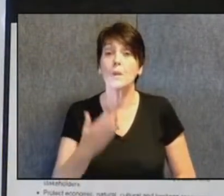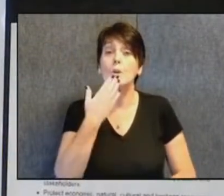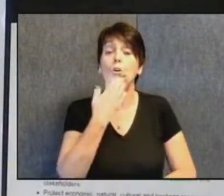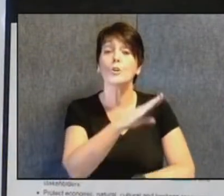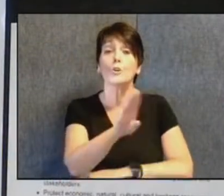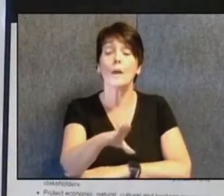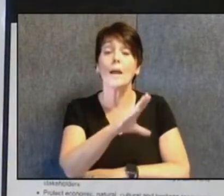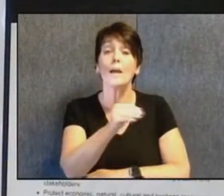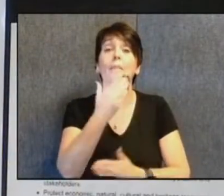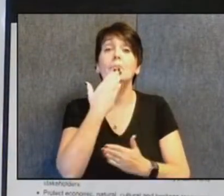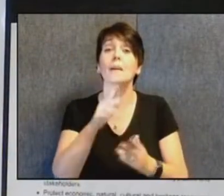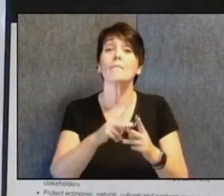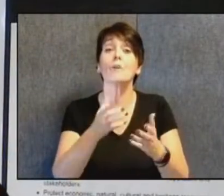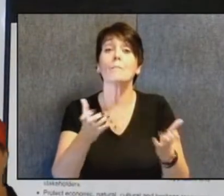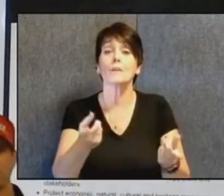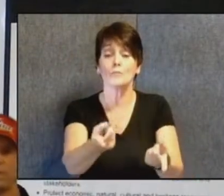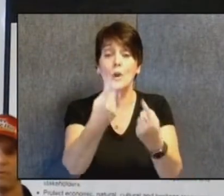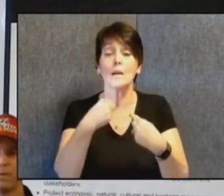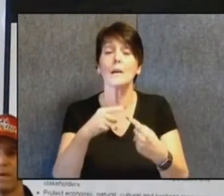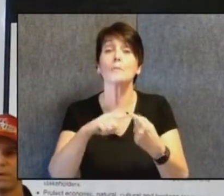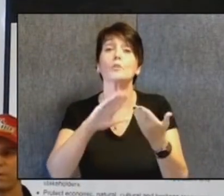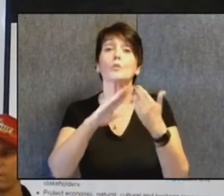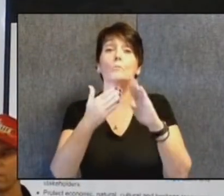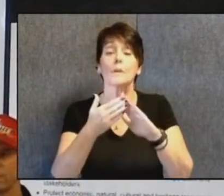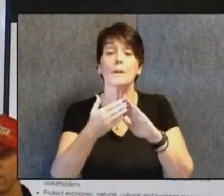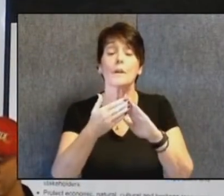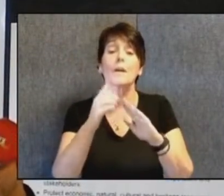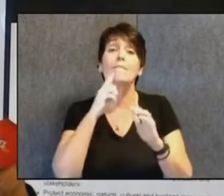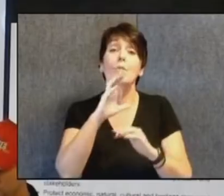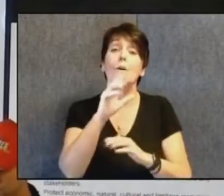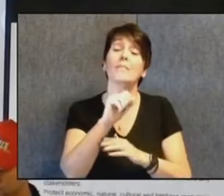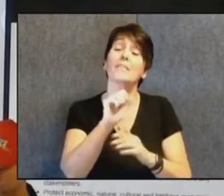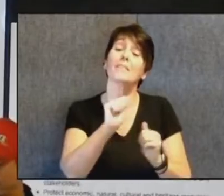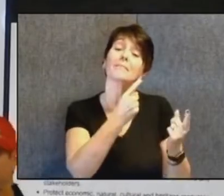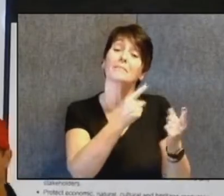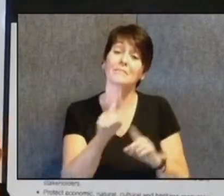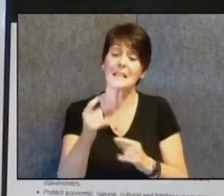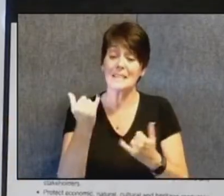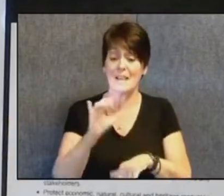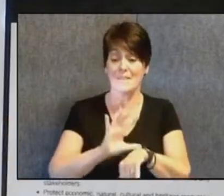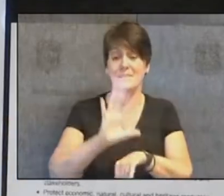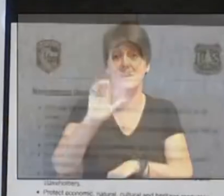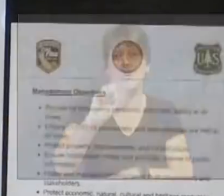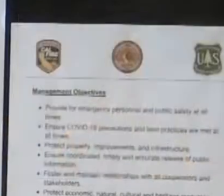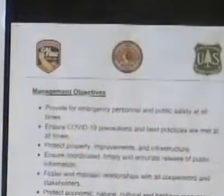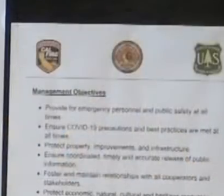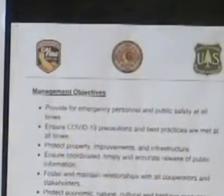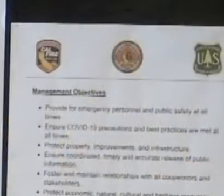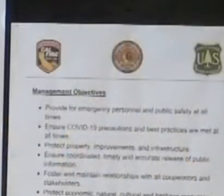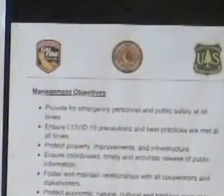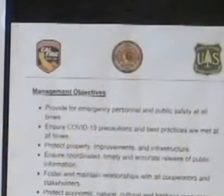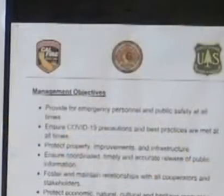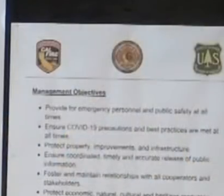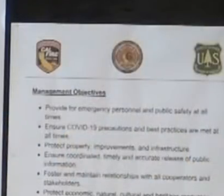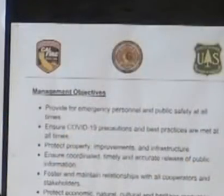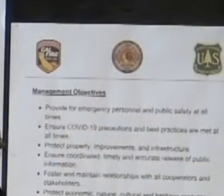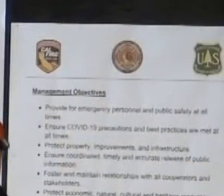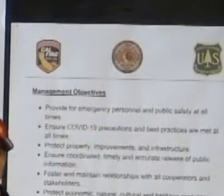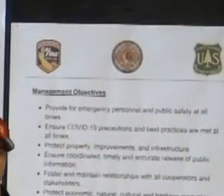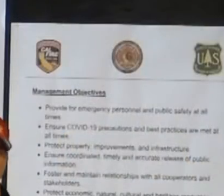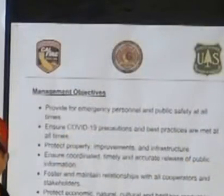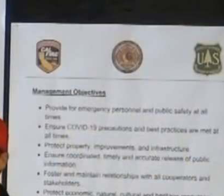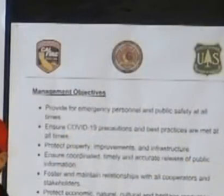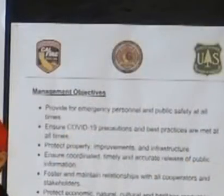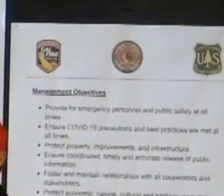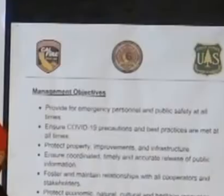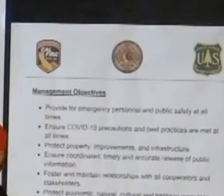Good afternoon. Thank you so much for attending the community meeting for the Caldor incident. It's 5 p.m. August 25th, 2021. My name is Rich